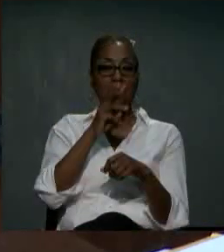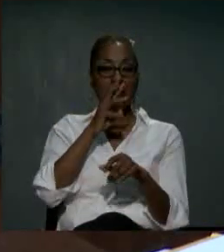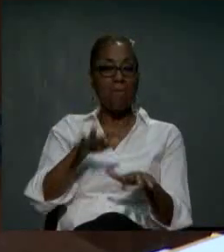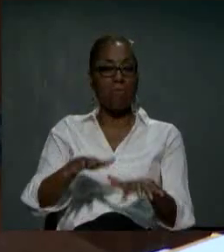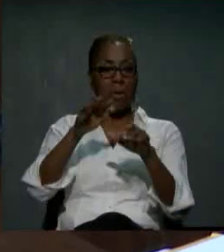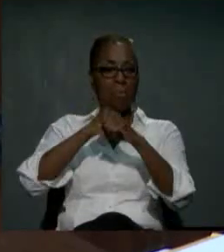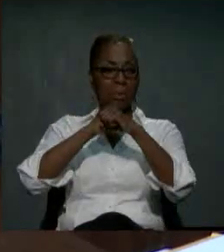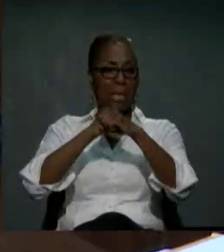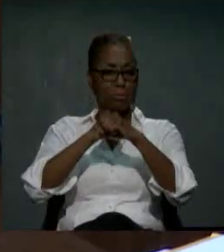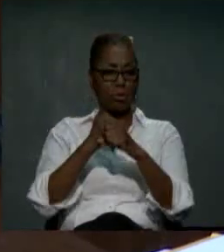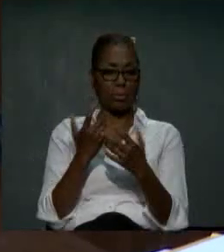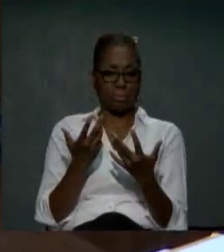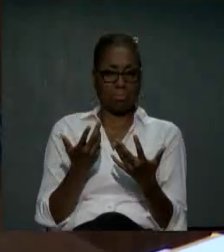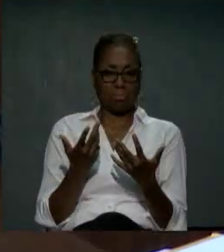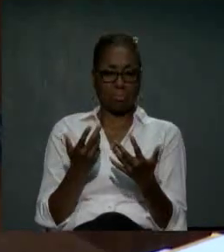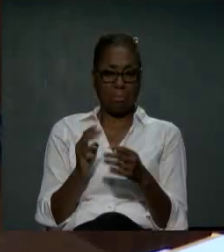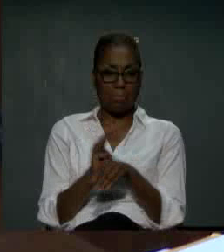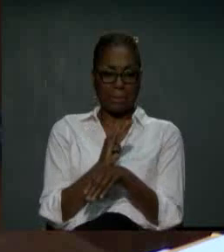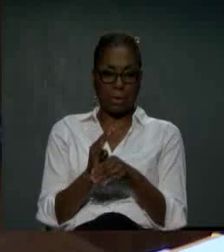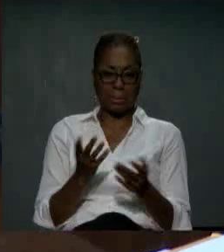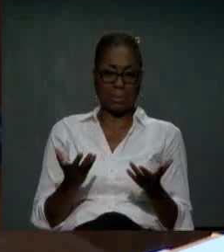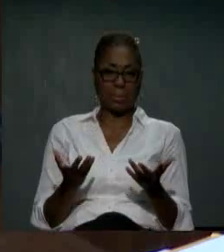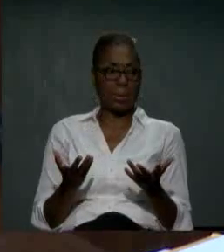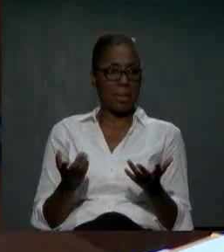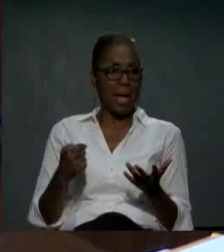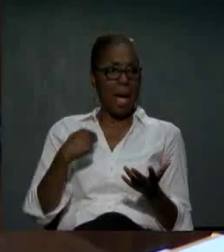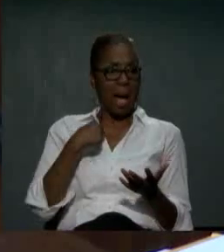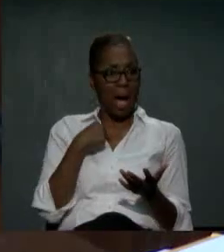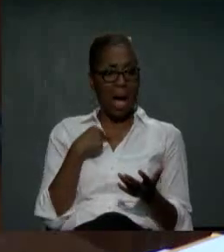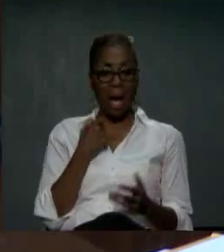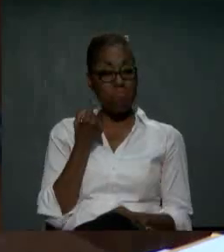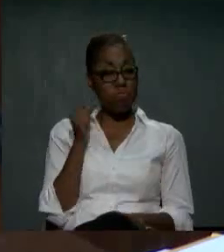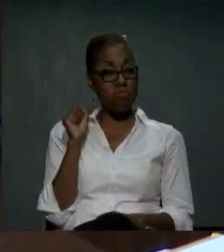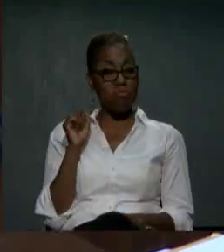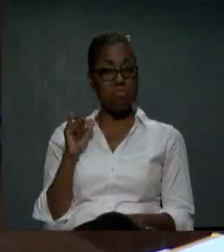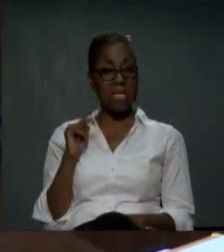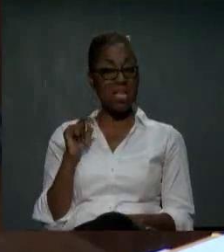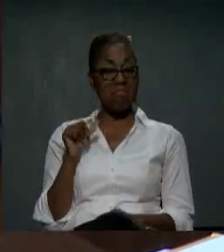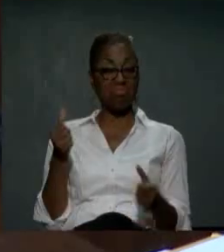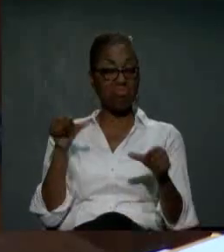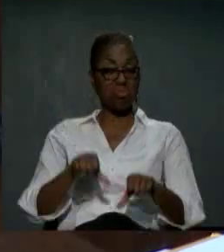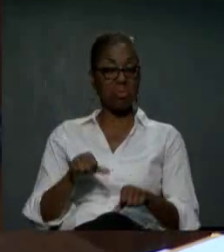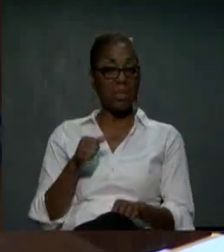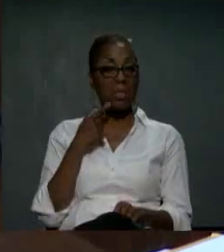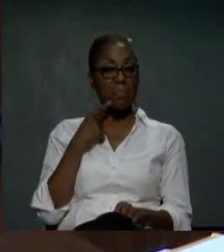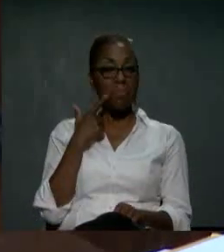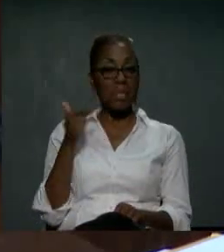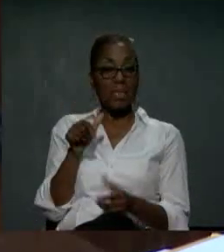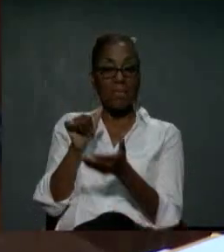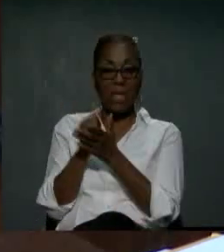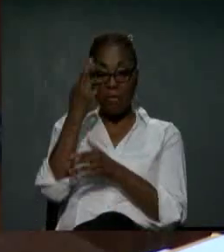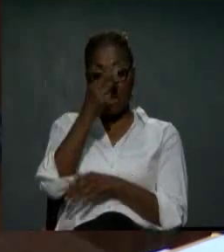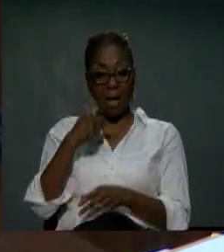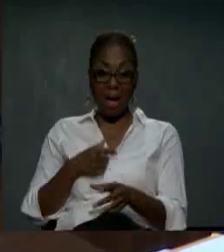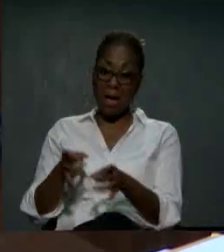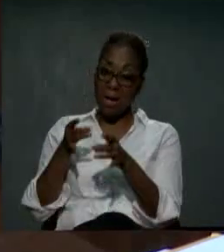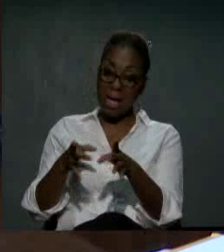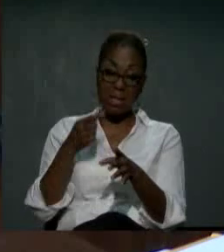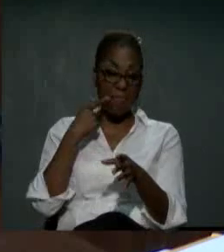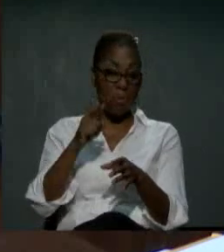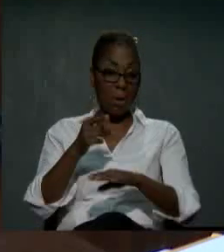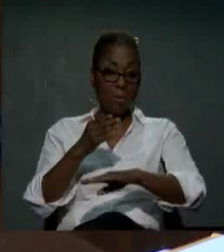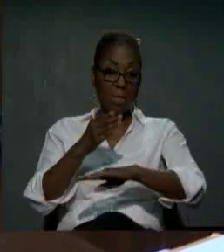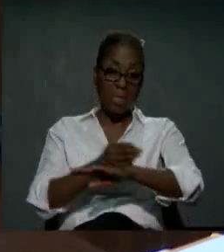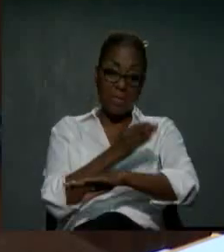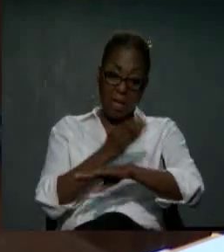there, flood business. And I'm going to be opposed to it just on that reason. And I hate it for the developer, but